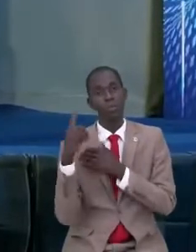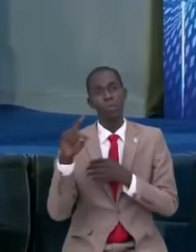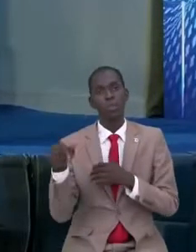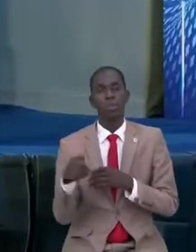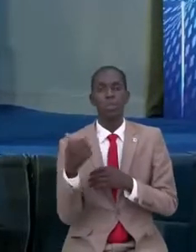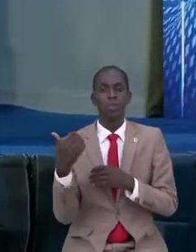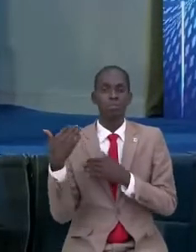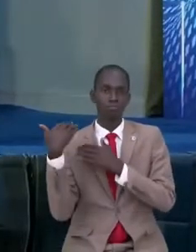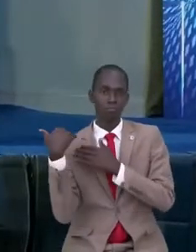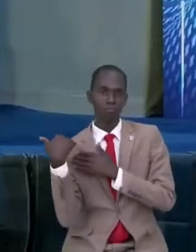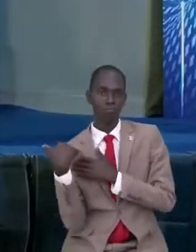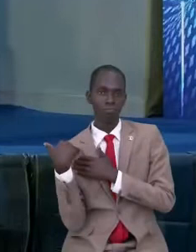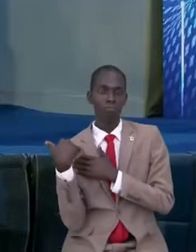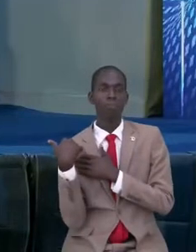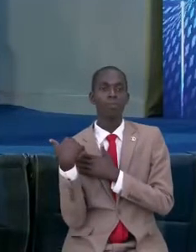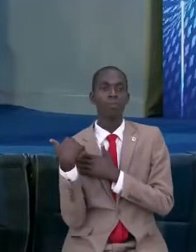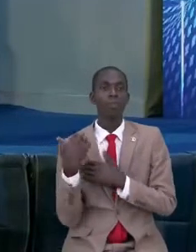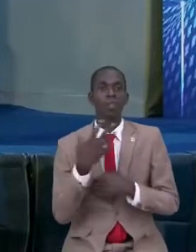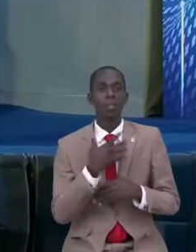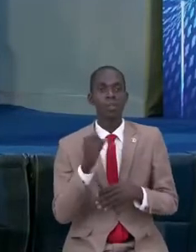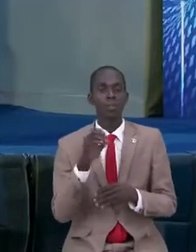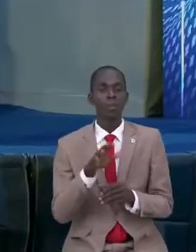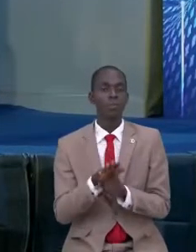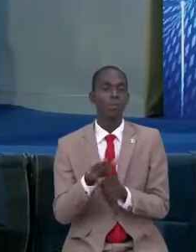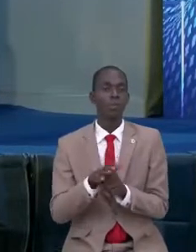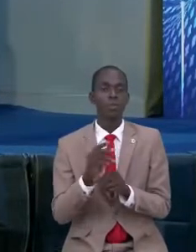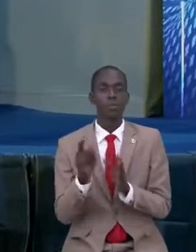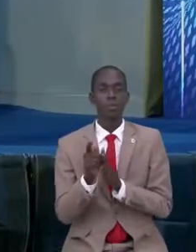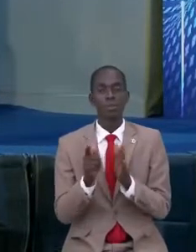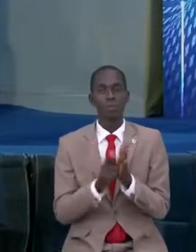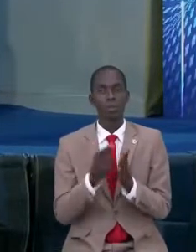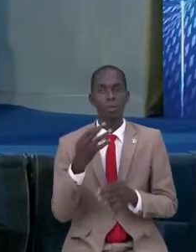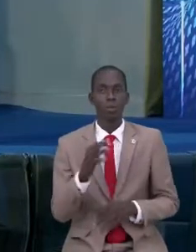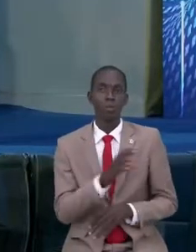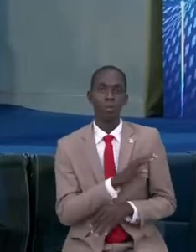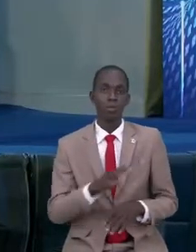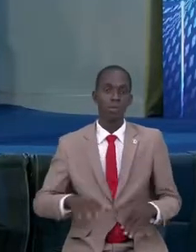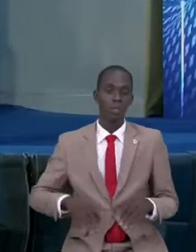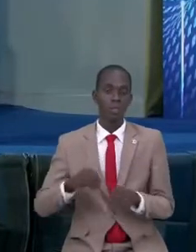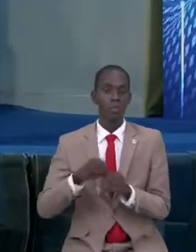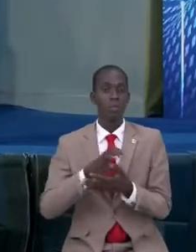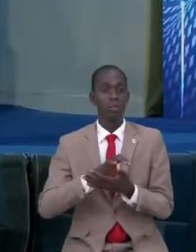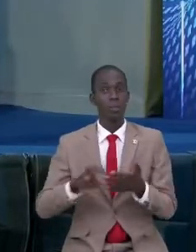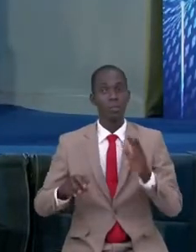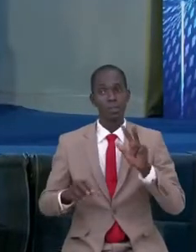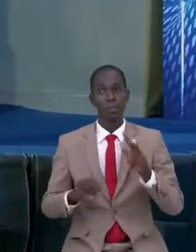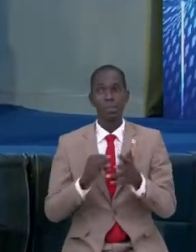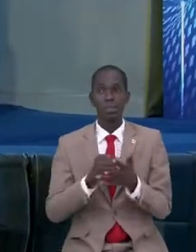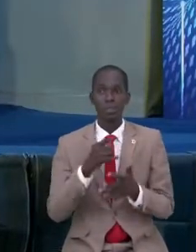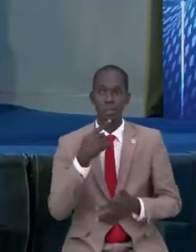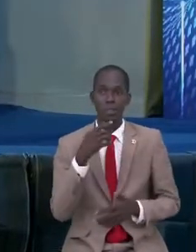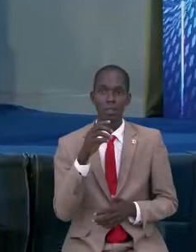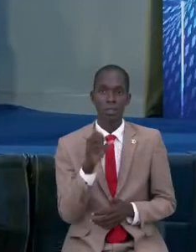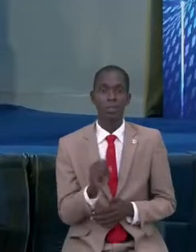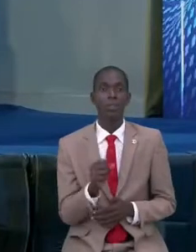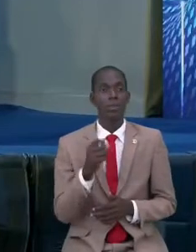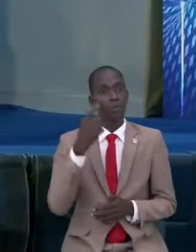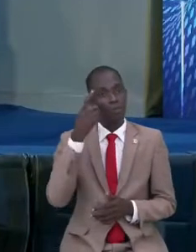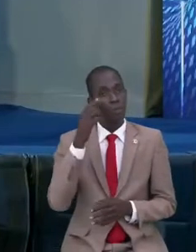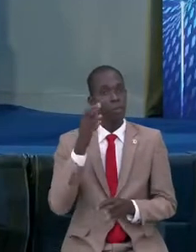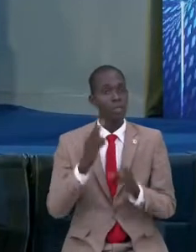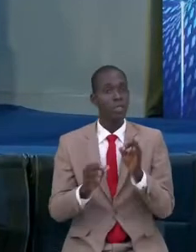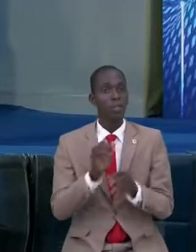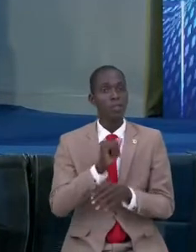so fulfill the law of Christ. Verse 3, it says, for if a